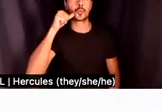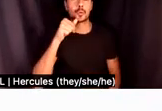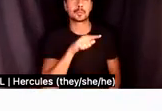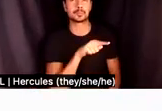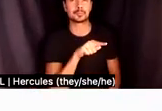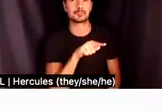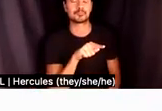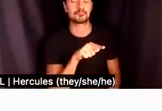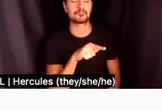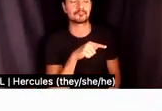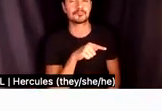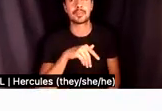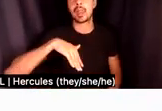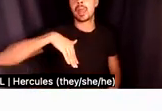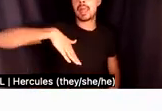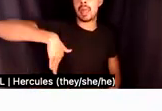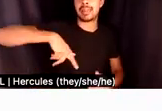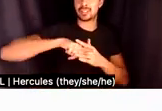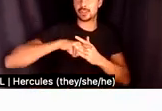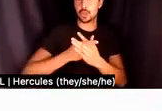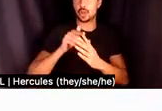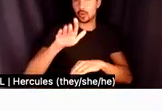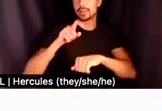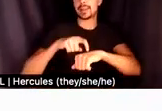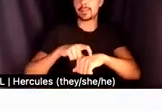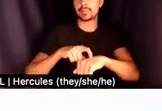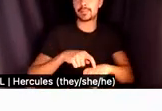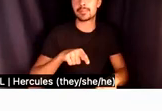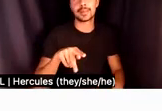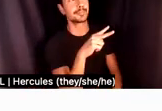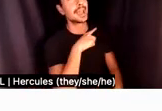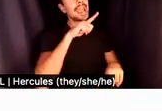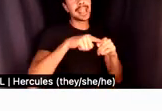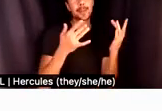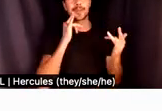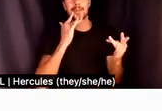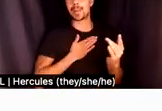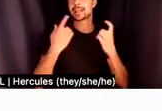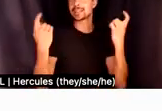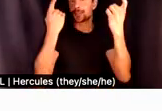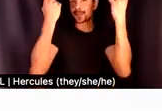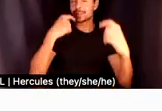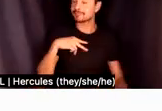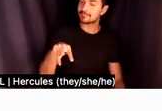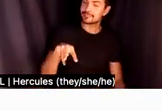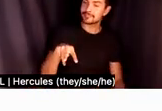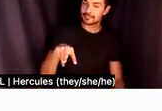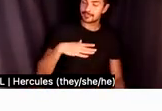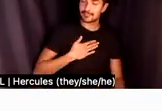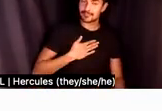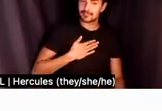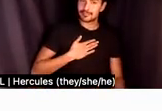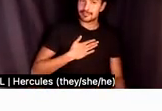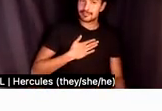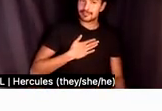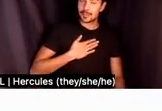who hadn't yet started her time was like, I can't wait until my ceremony. And it was just the sweetest thing, because it was